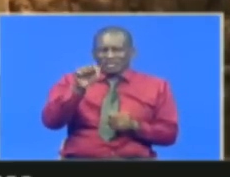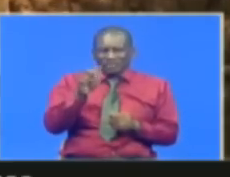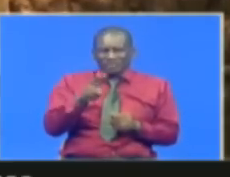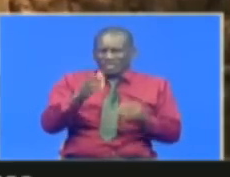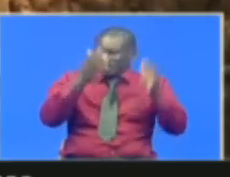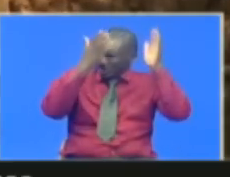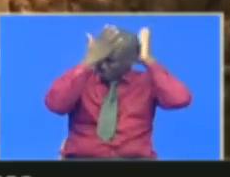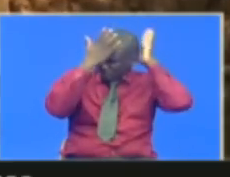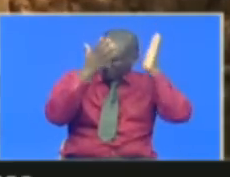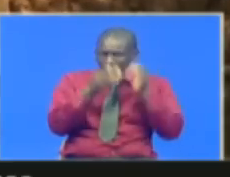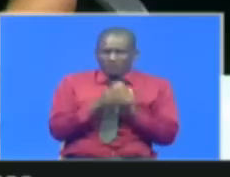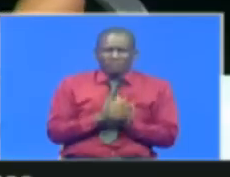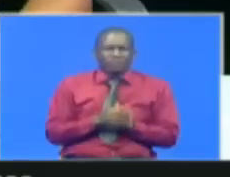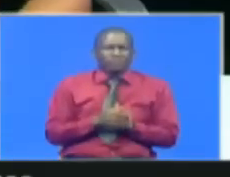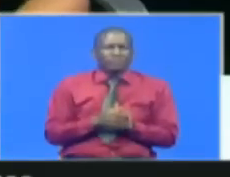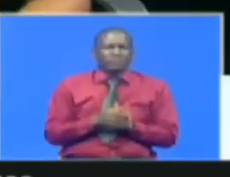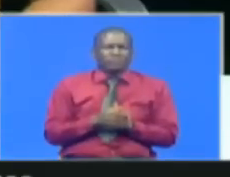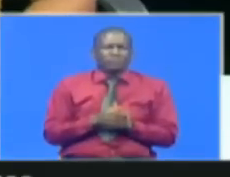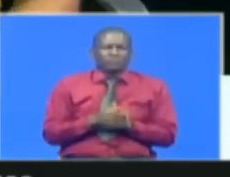Kakamega.